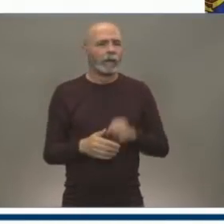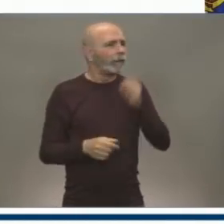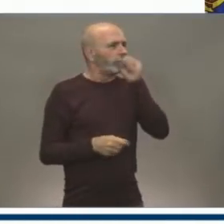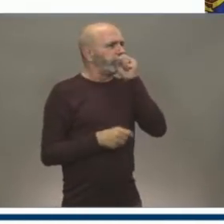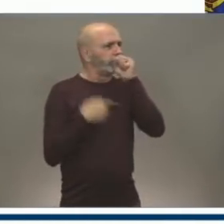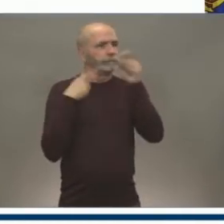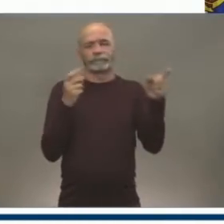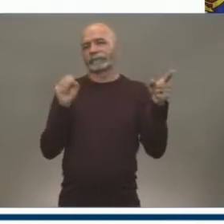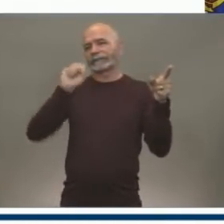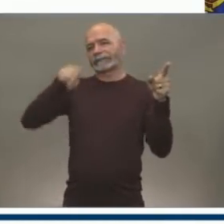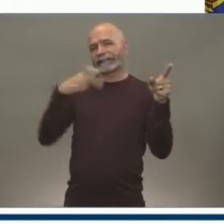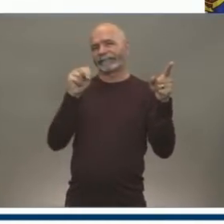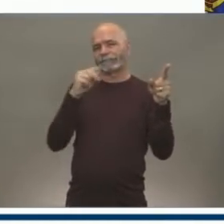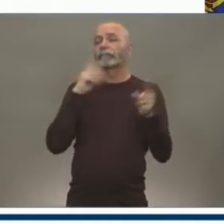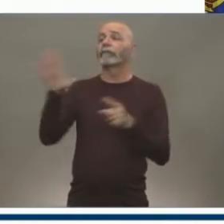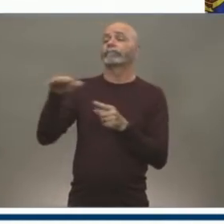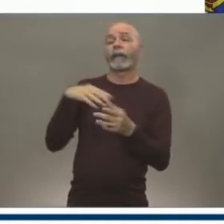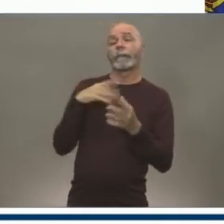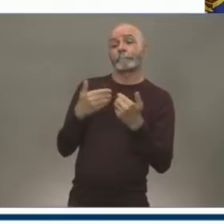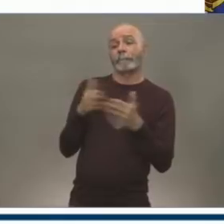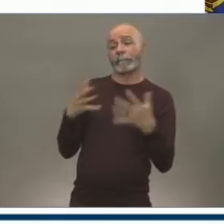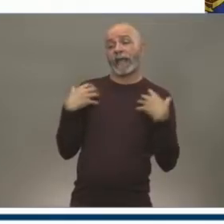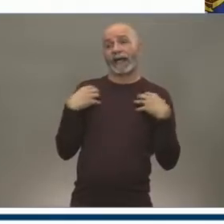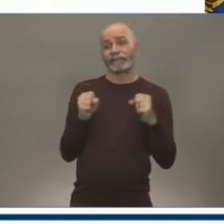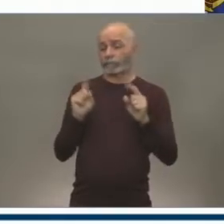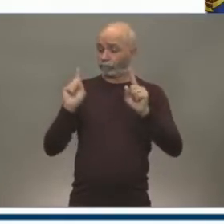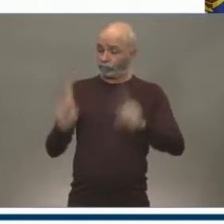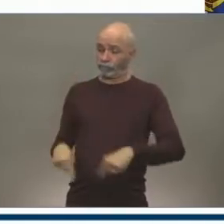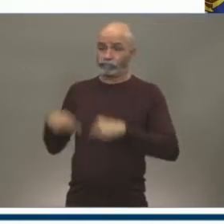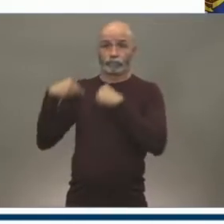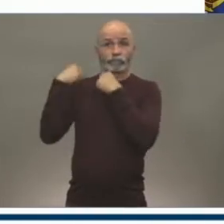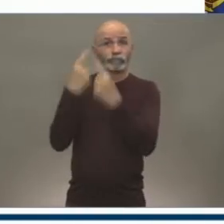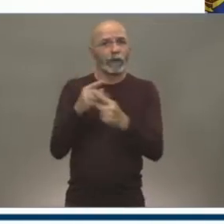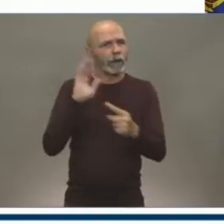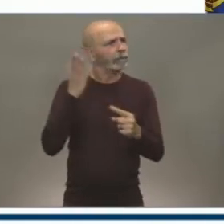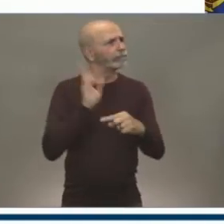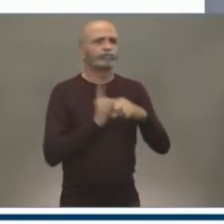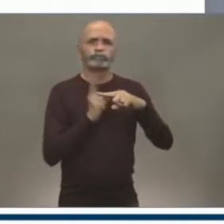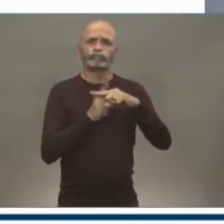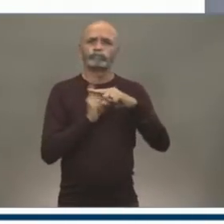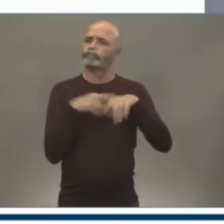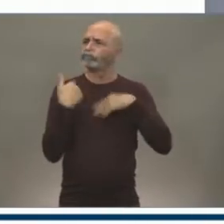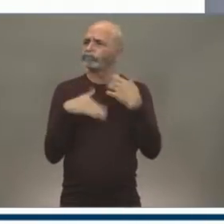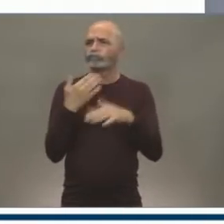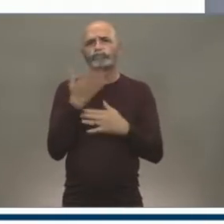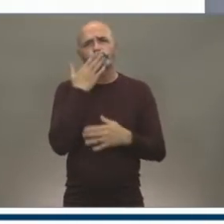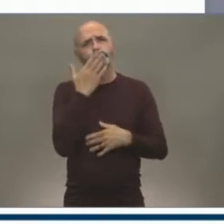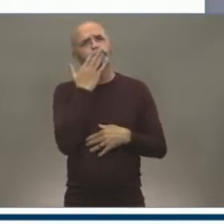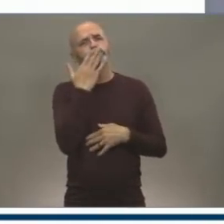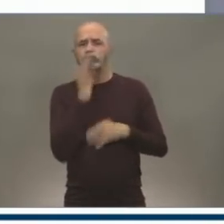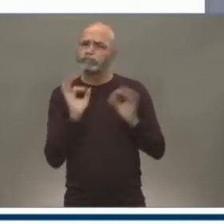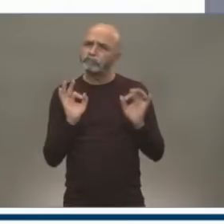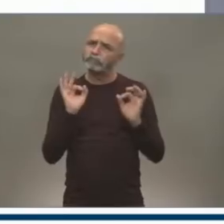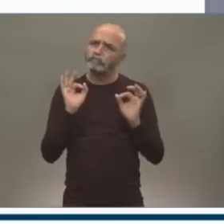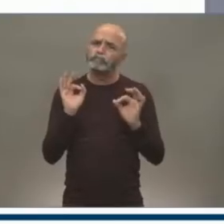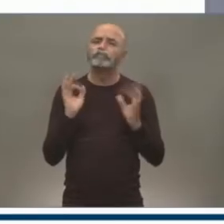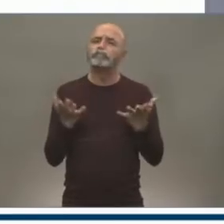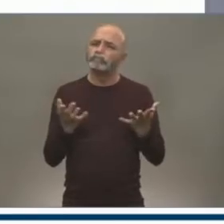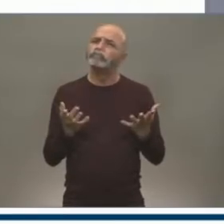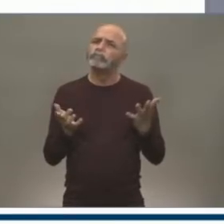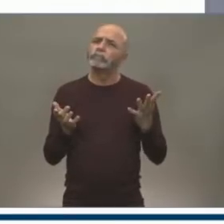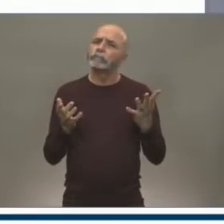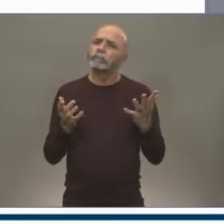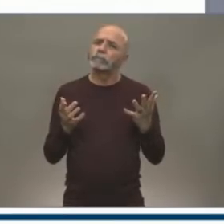taking along with our government has been effective for the citizens of our province. As you know, we have a large urban center, like some of our sister provinces where they